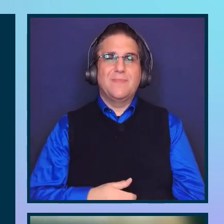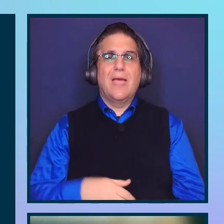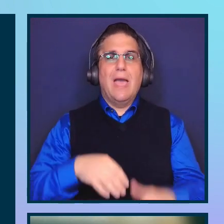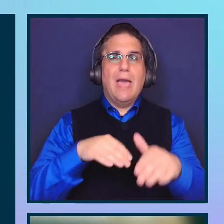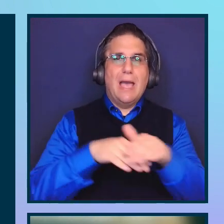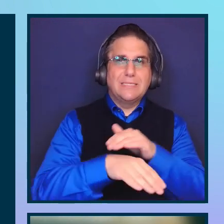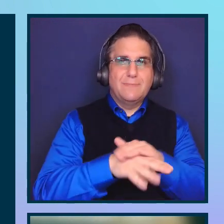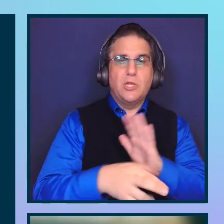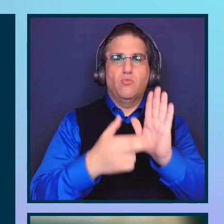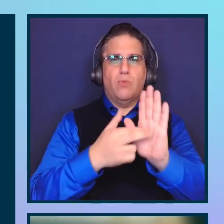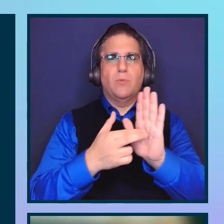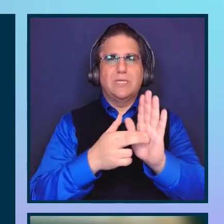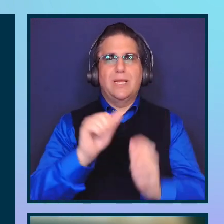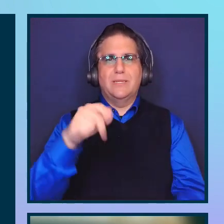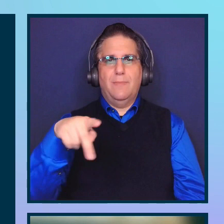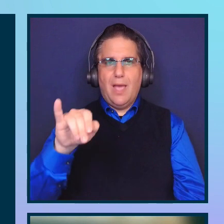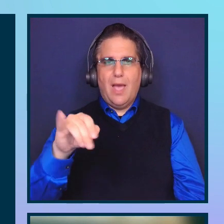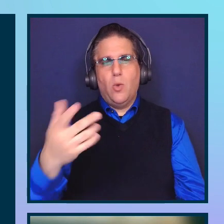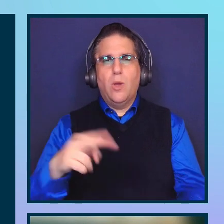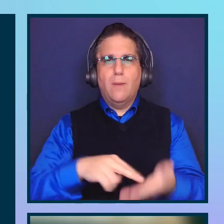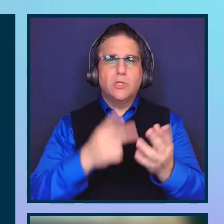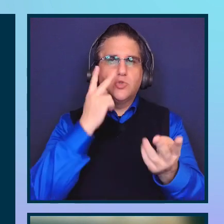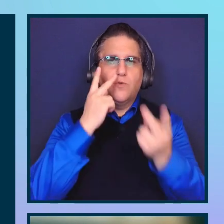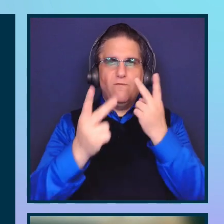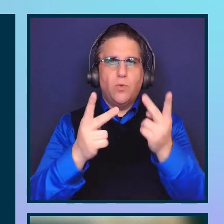Representation API or view modifier.